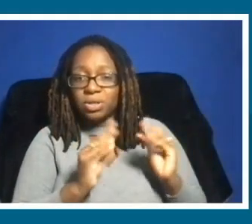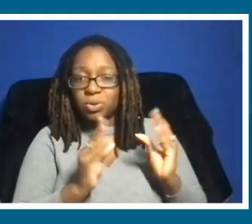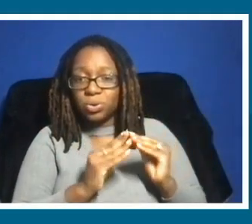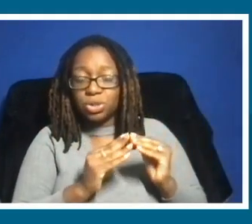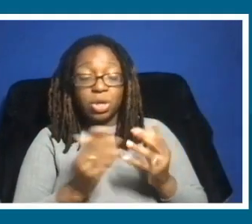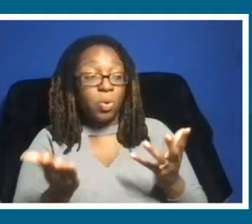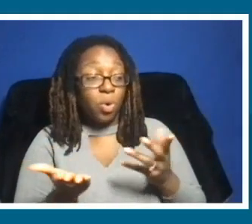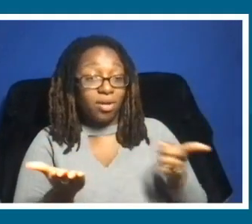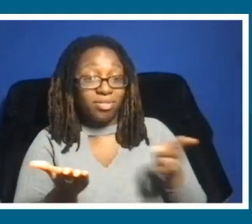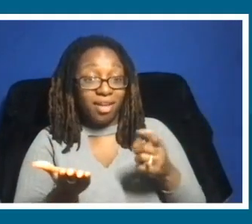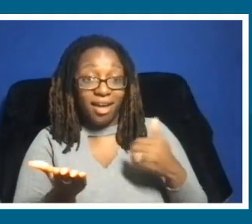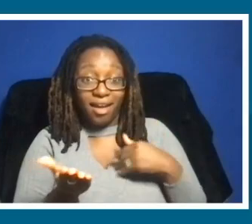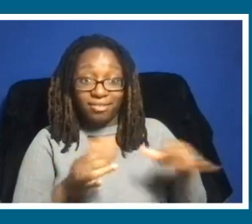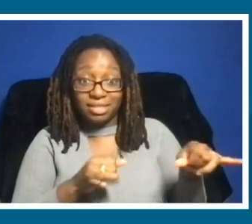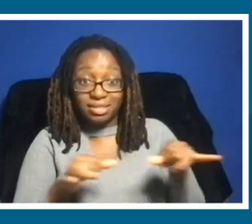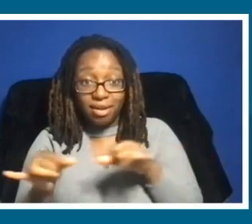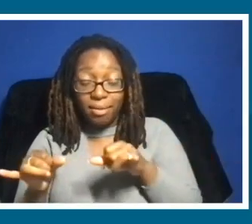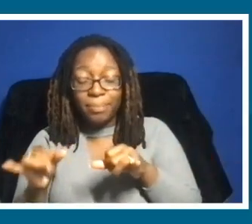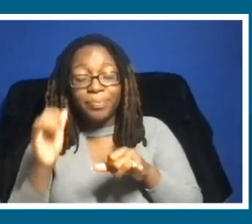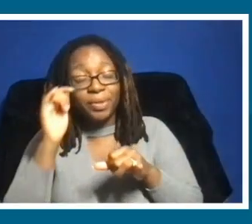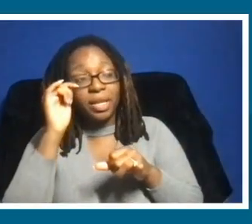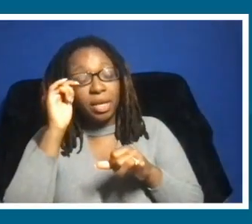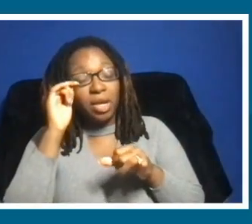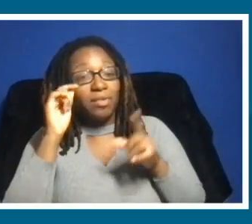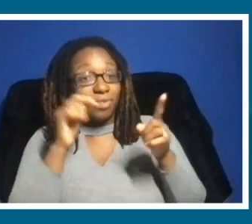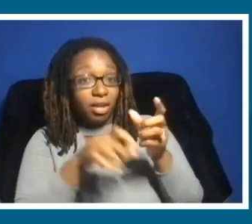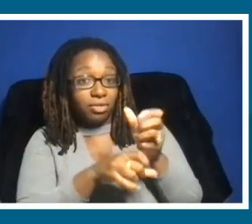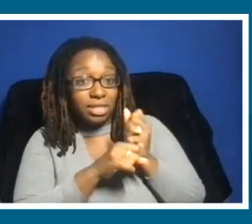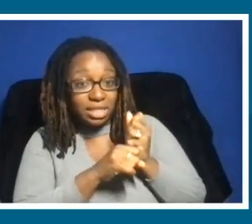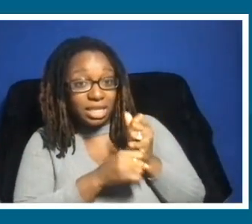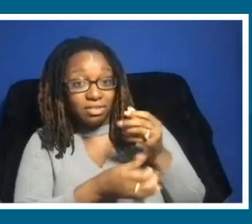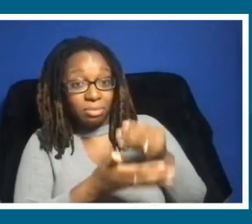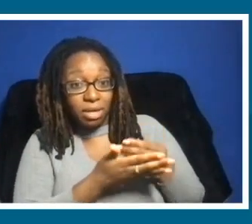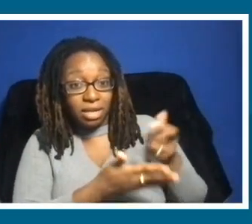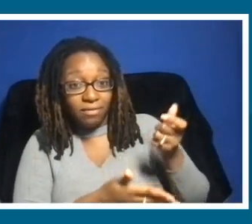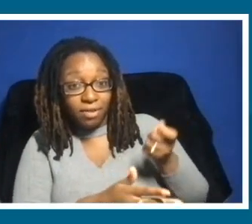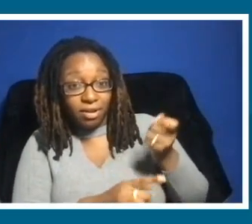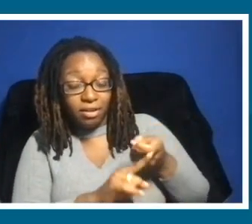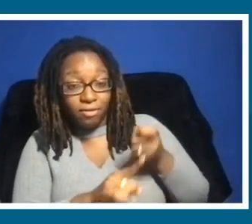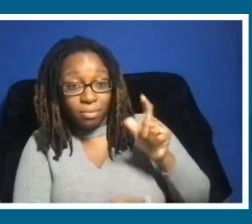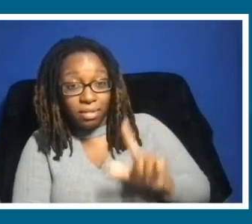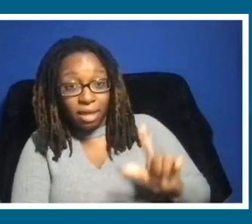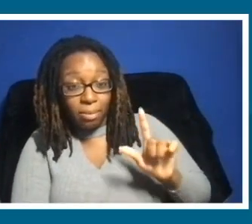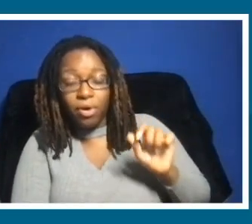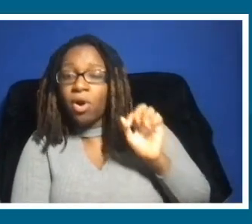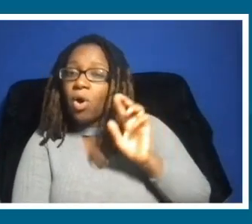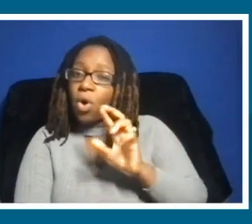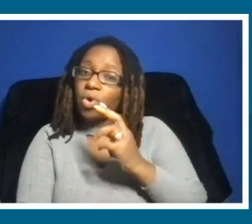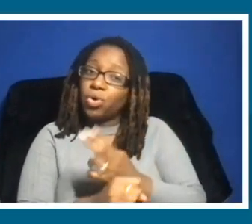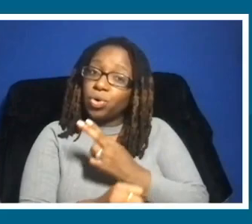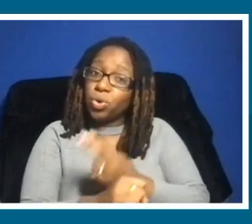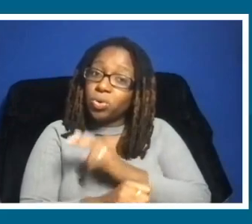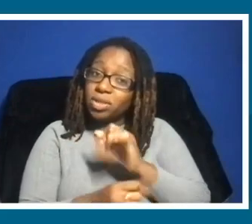is that at some point they either received grant funding from the library or they were utilizing the library's collections to